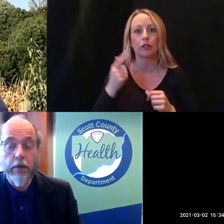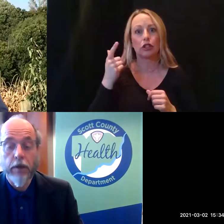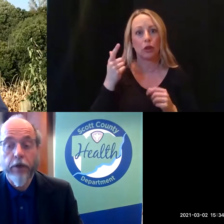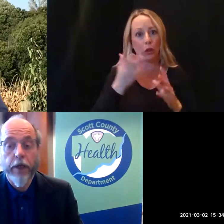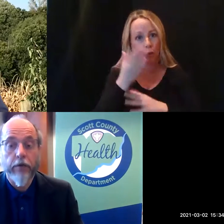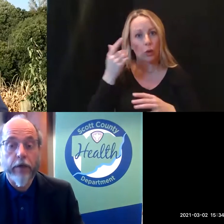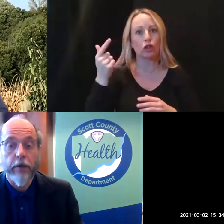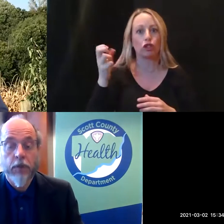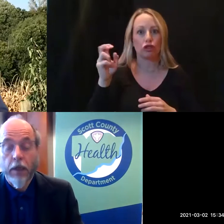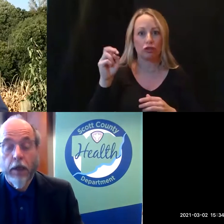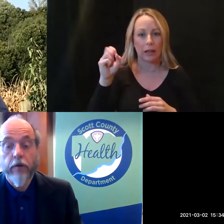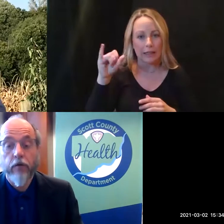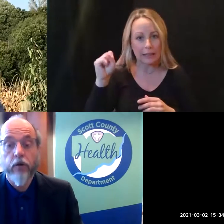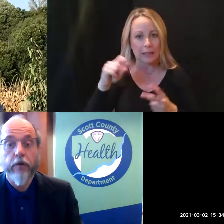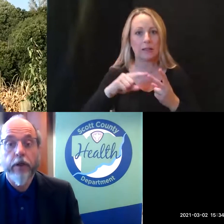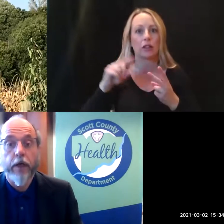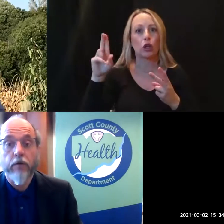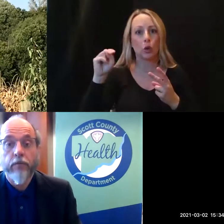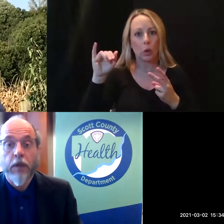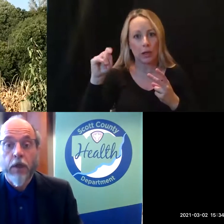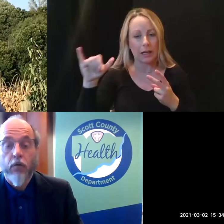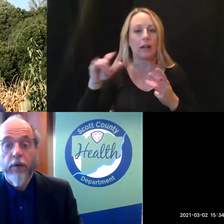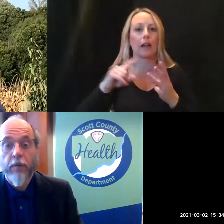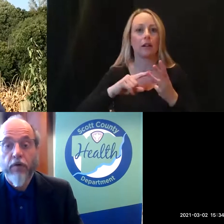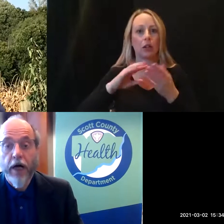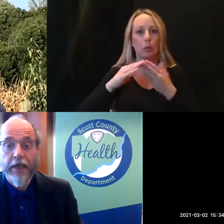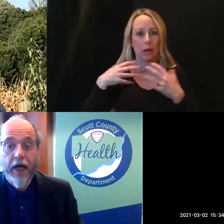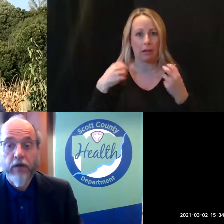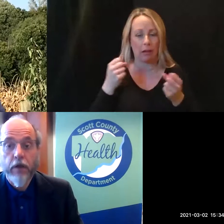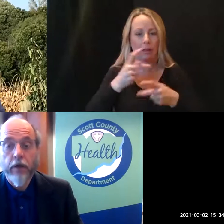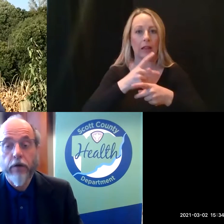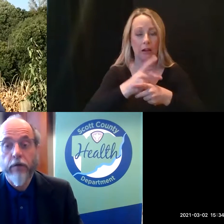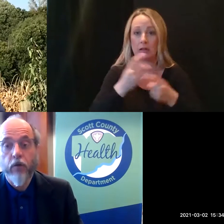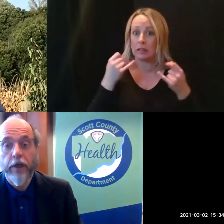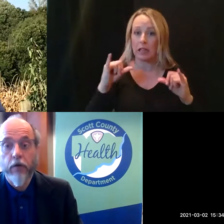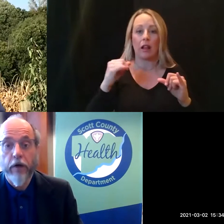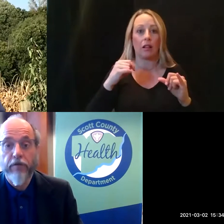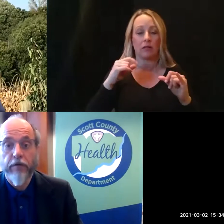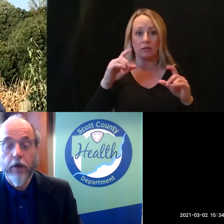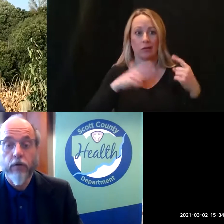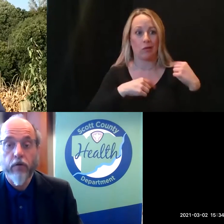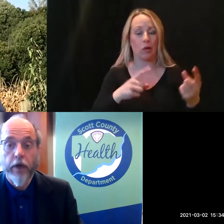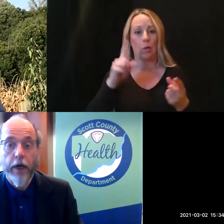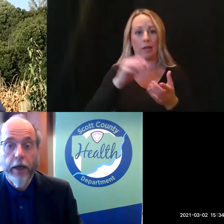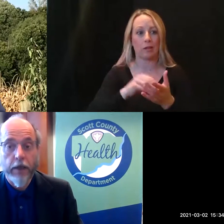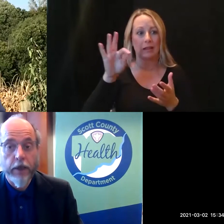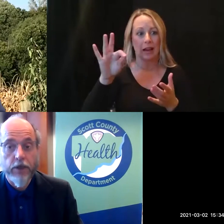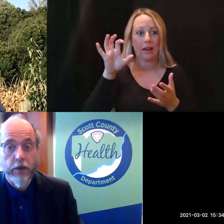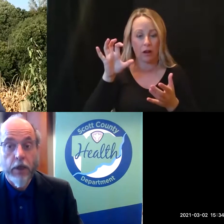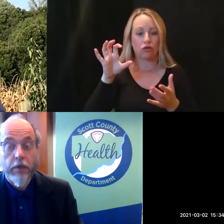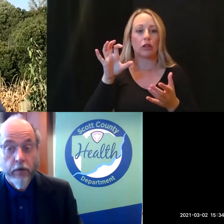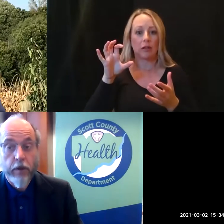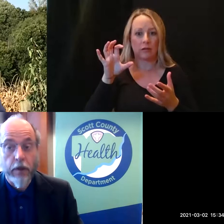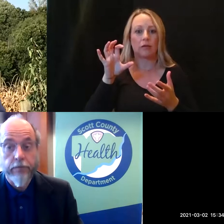Trinity, and Community Healthcare. And this is still the case. We've been providing 1,900 of the 2,250 doses in our